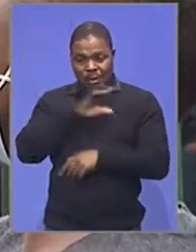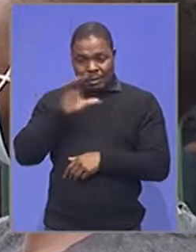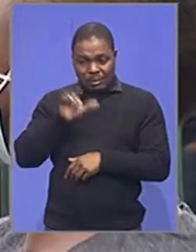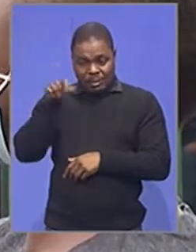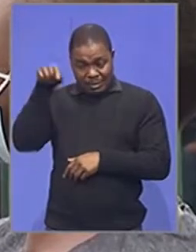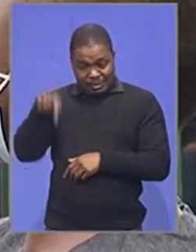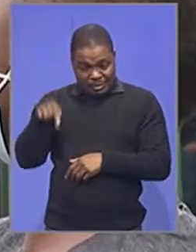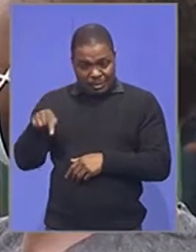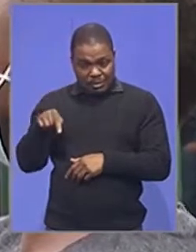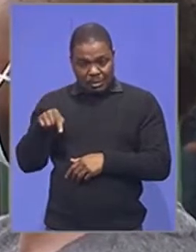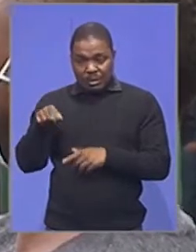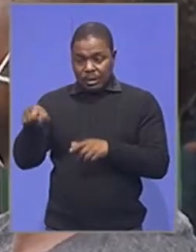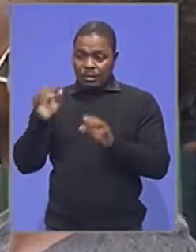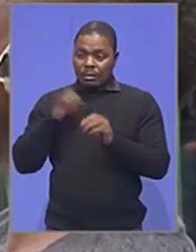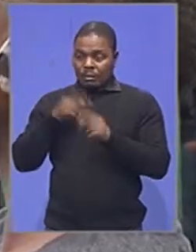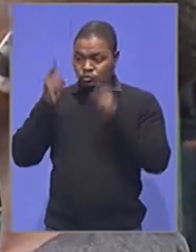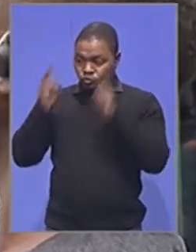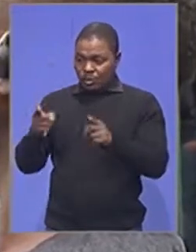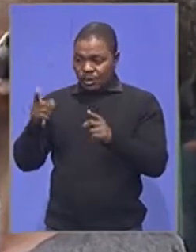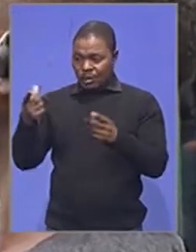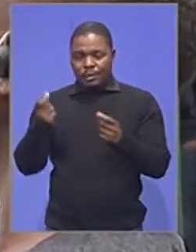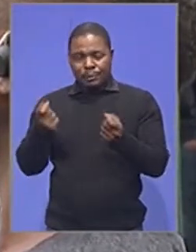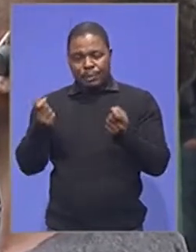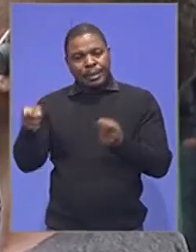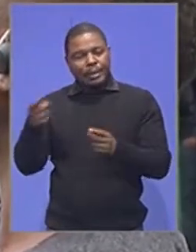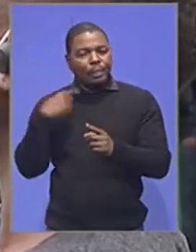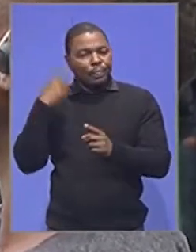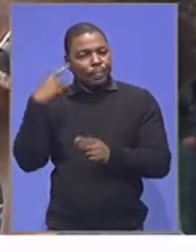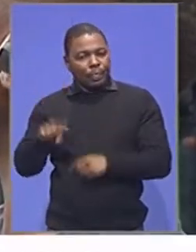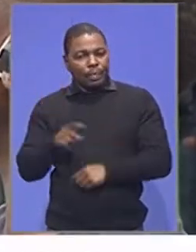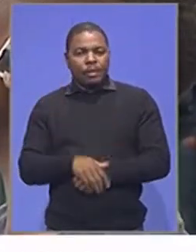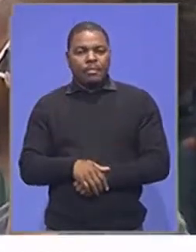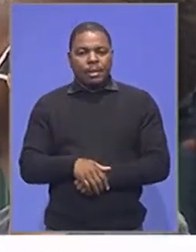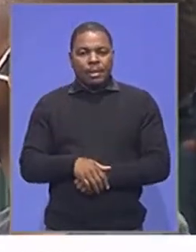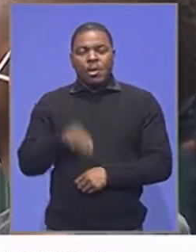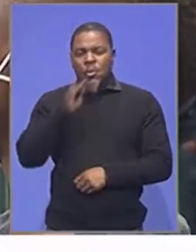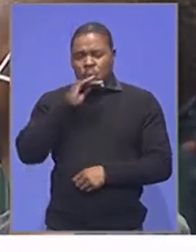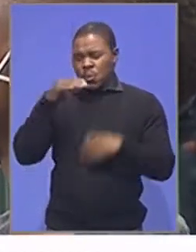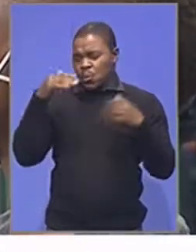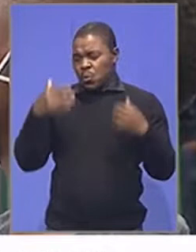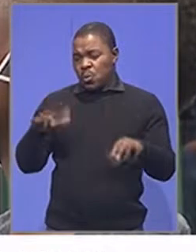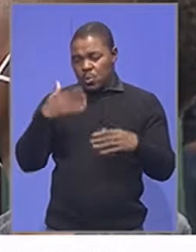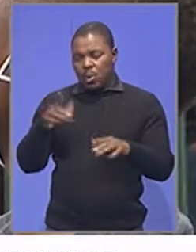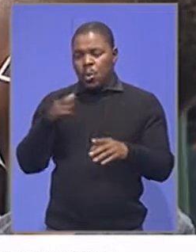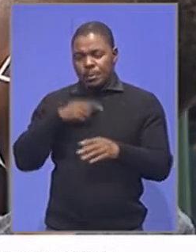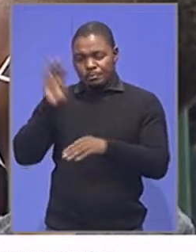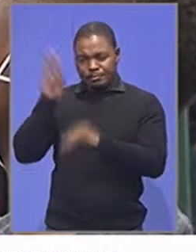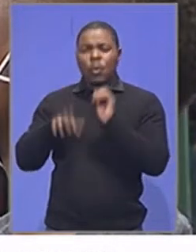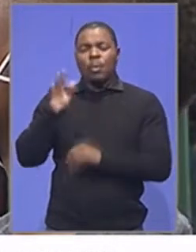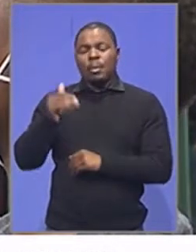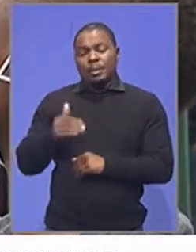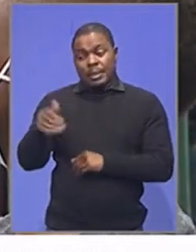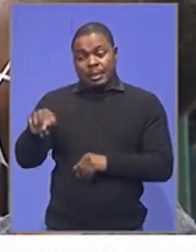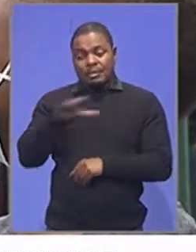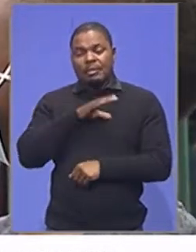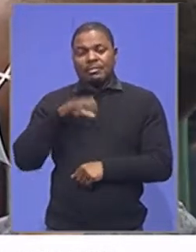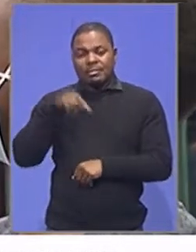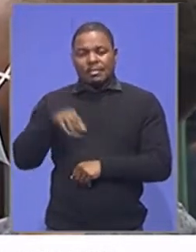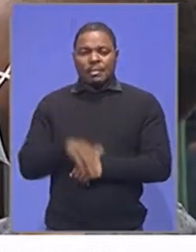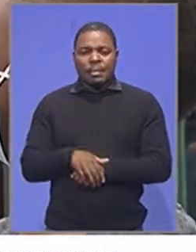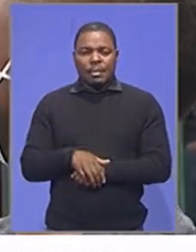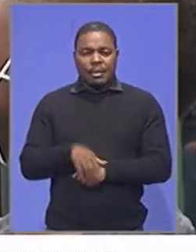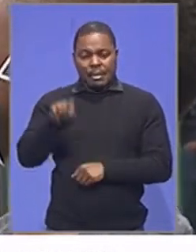this council did not do what they were instructed to do. There will be a severe consequence management that will take place in this council. This is